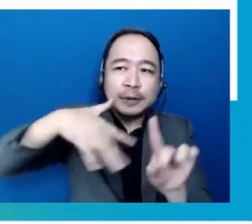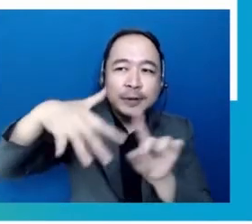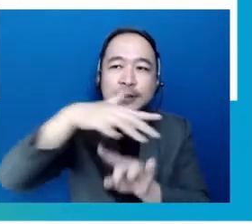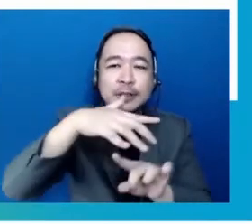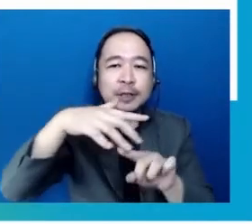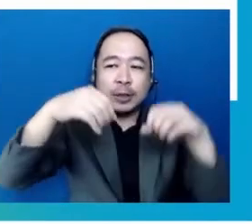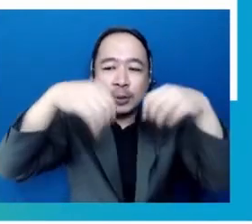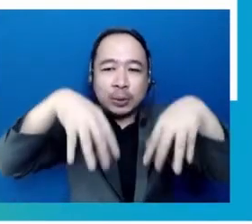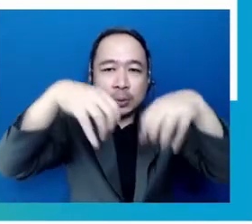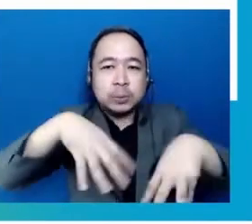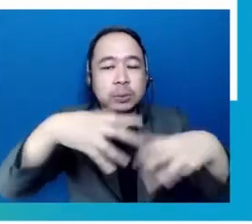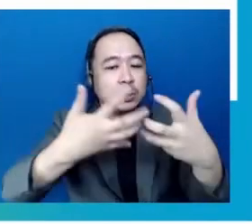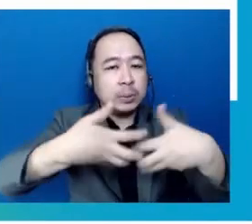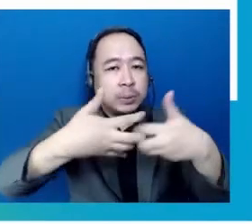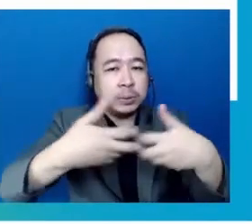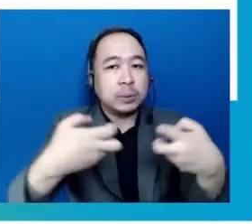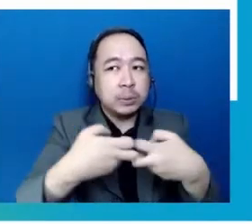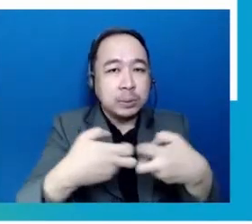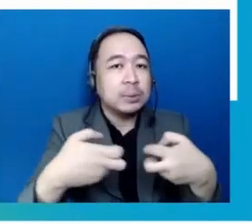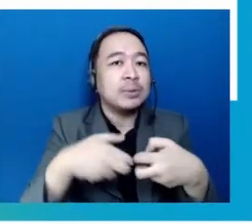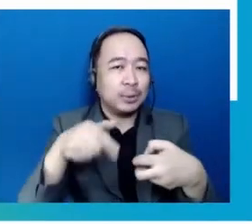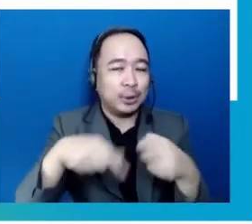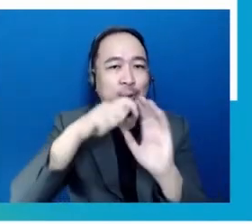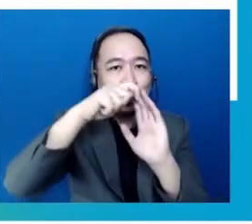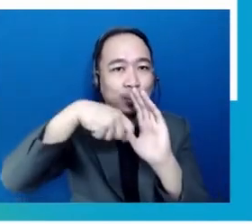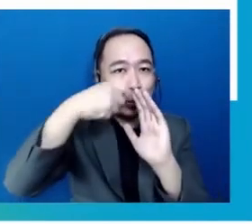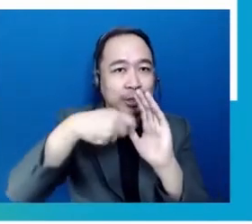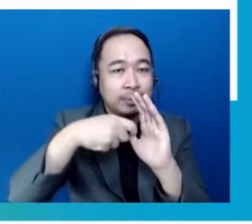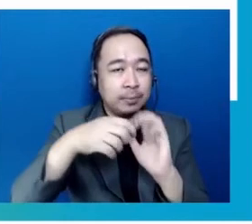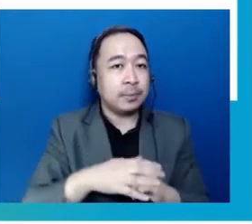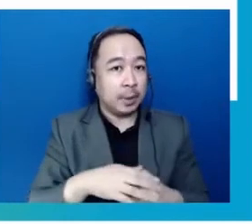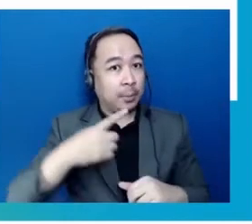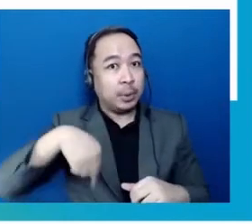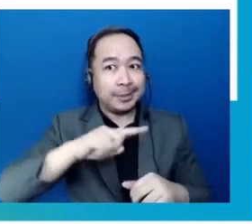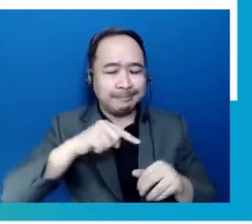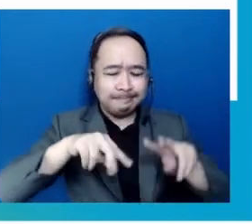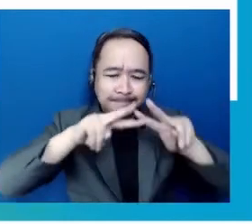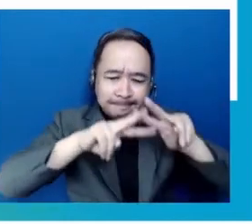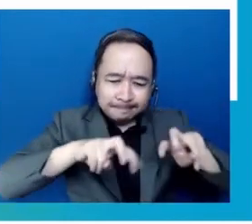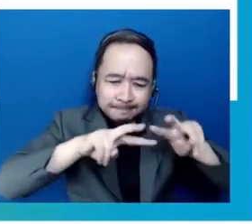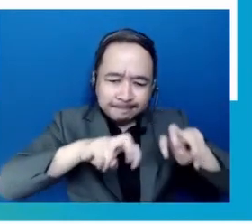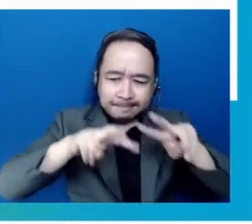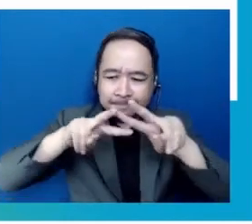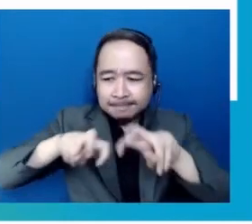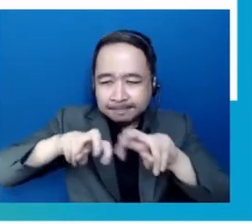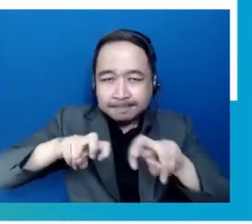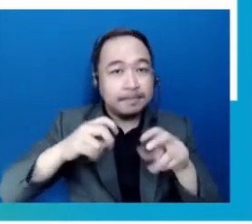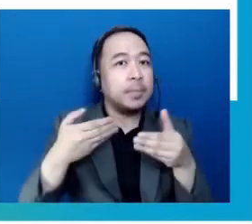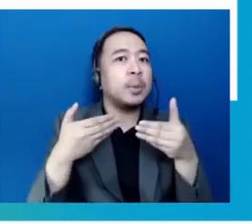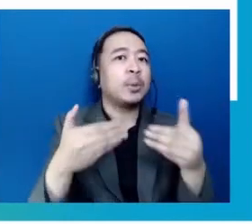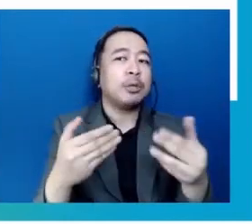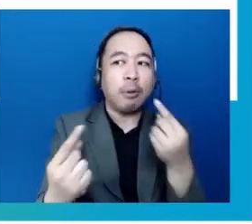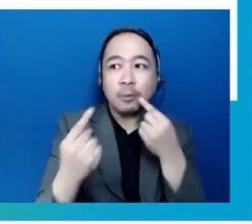among others. Please be assured that we will carefully consider these elements as we continue our consultations